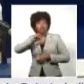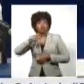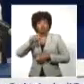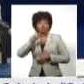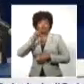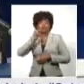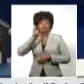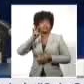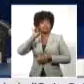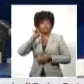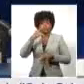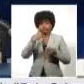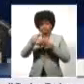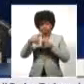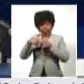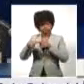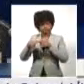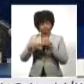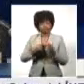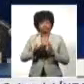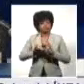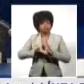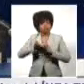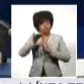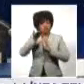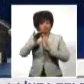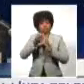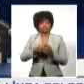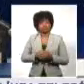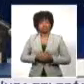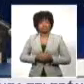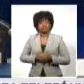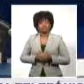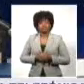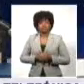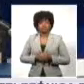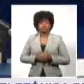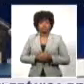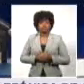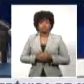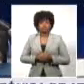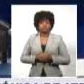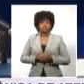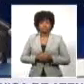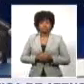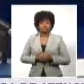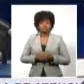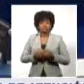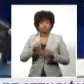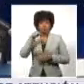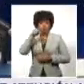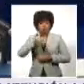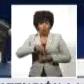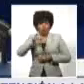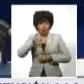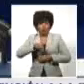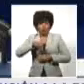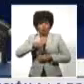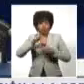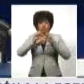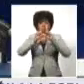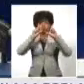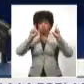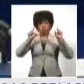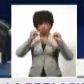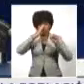There are countries with very high lethality rate, like Barbados, Bahamas with 13.8 each,